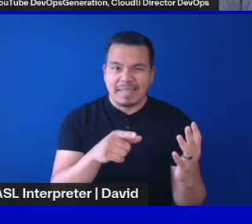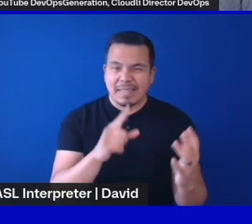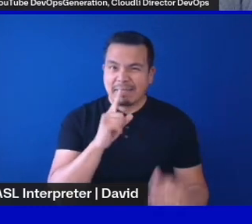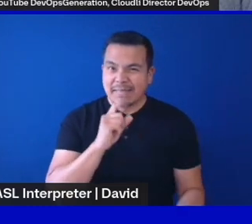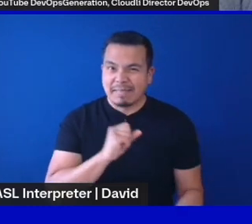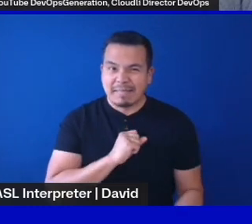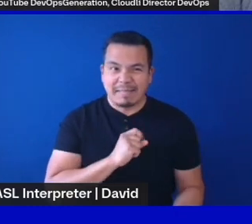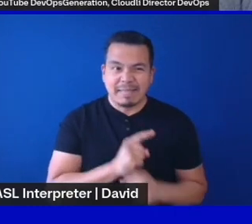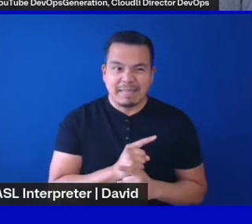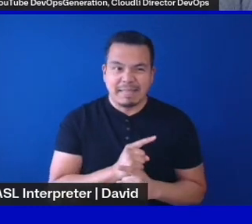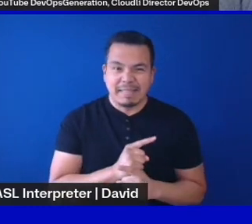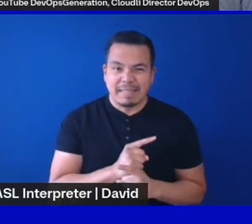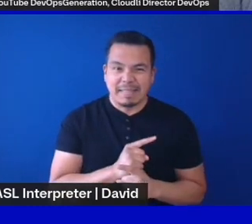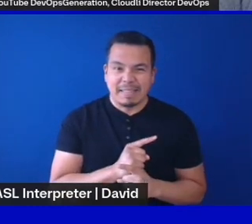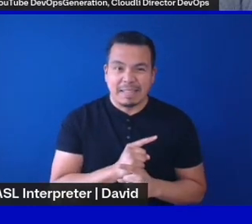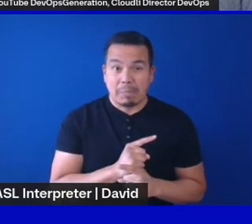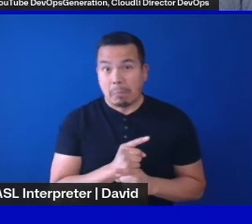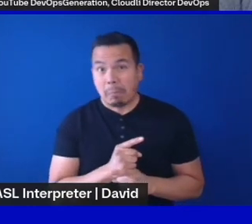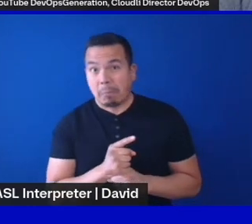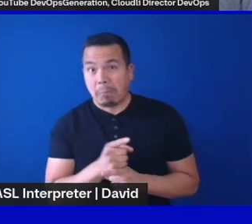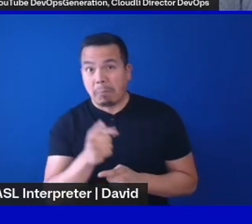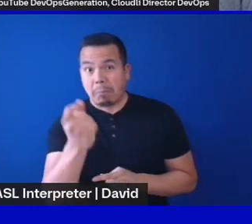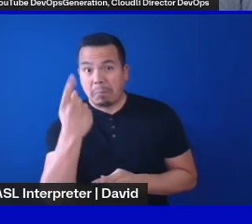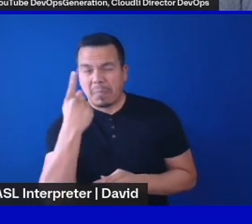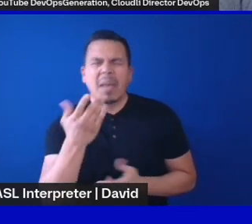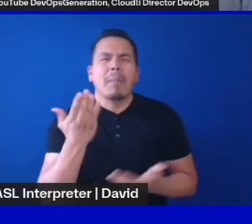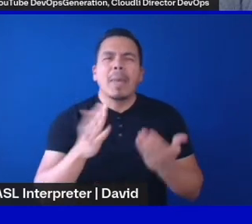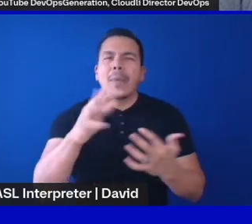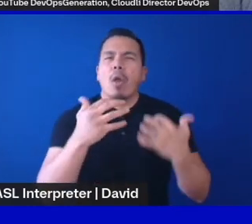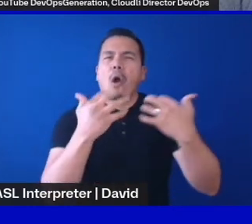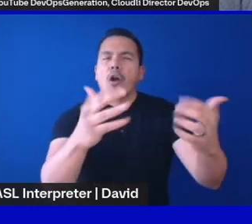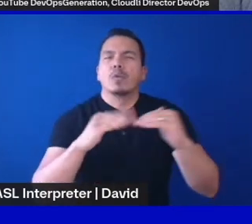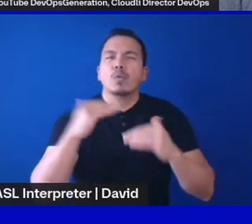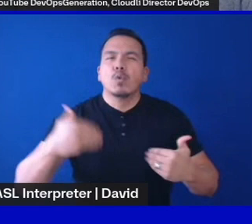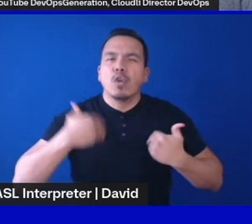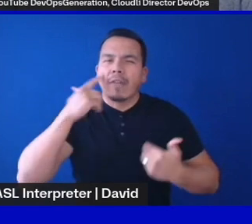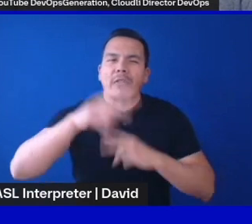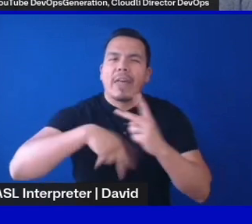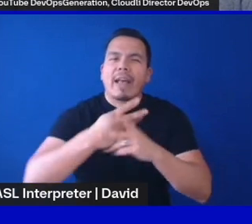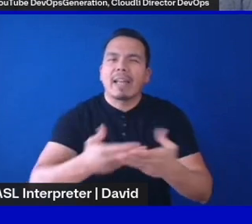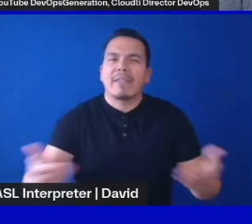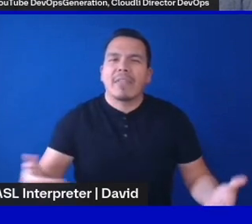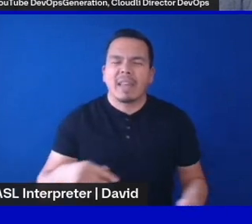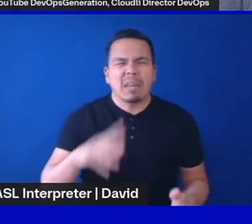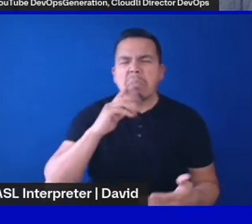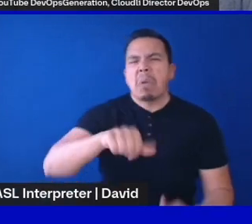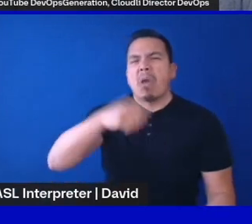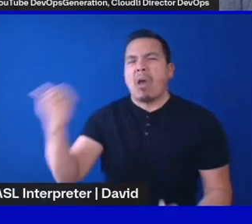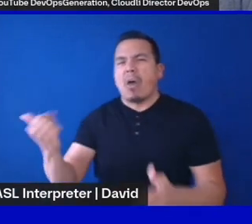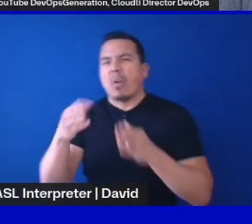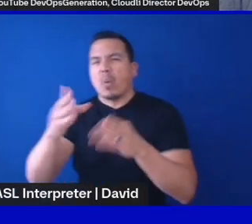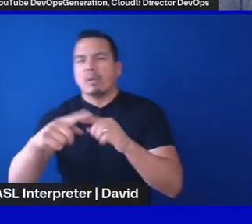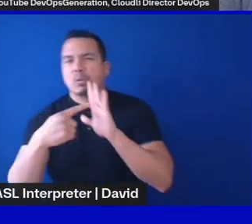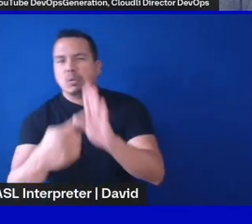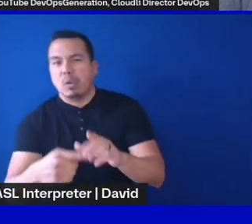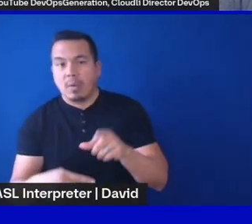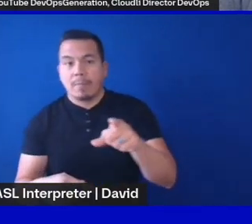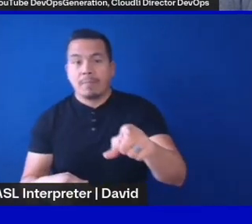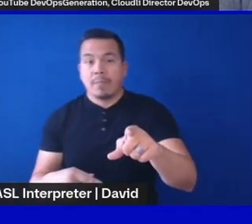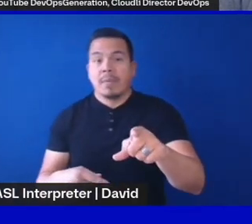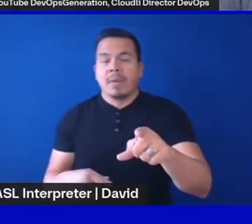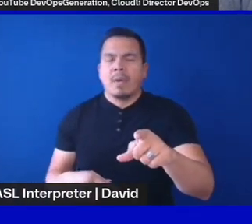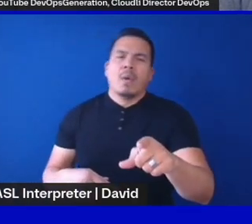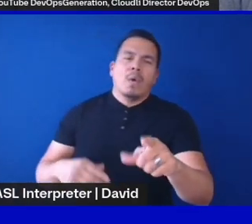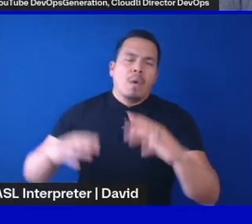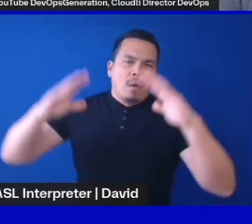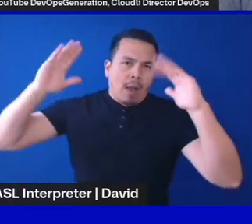me if that landed, but maybe this audience is too young for that kind of thing. So let's try something different. And may the odds